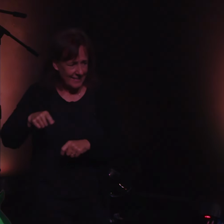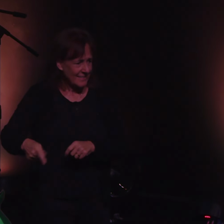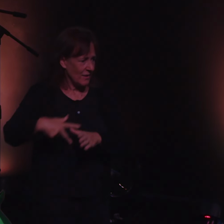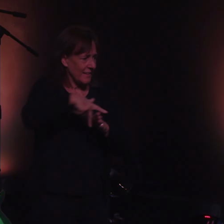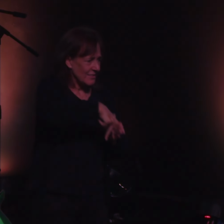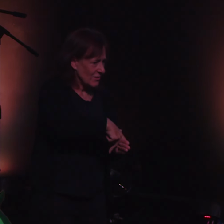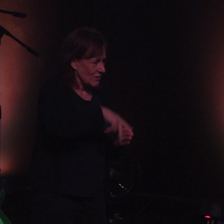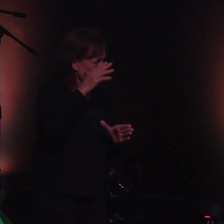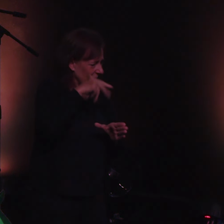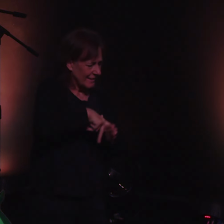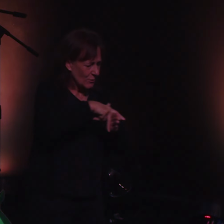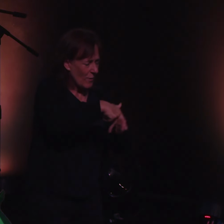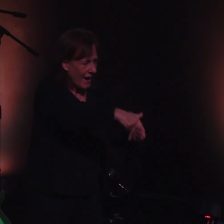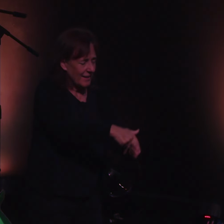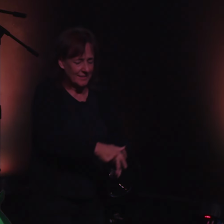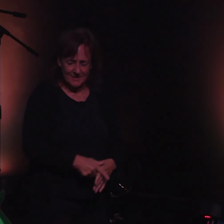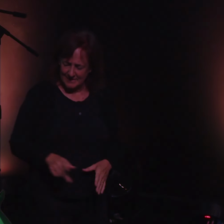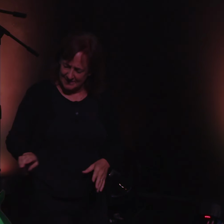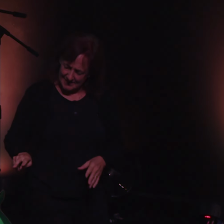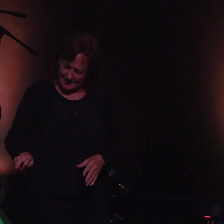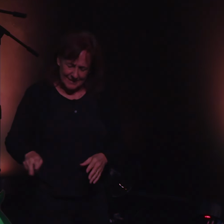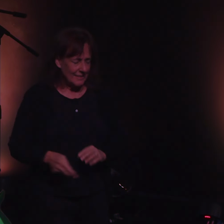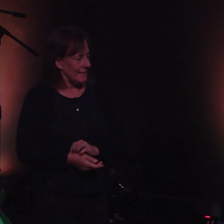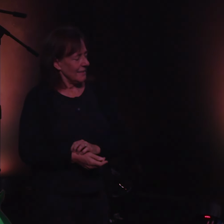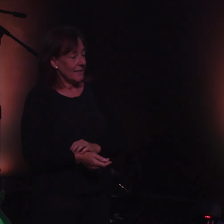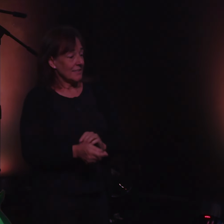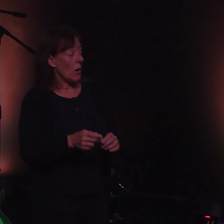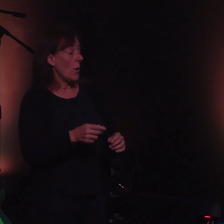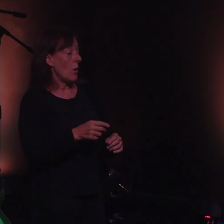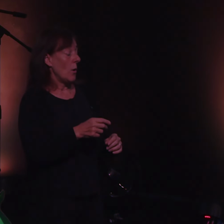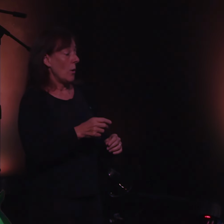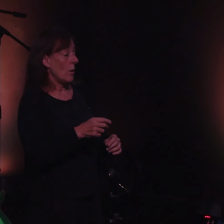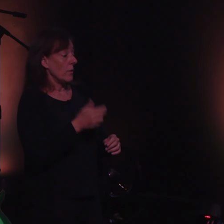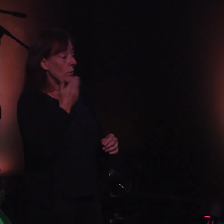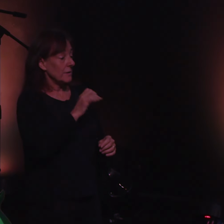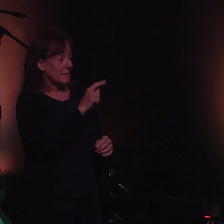donkey. It says that he took him to the inn.